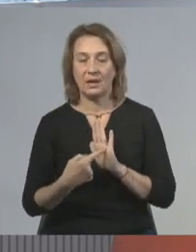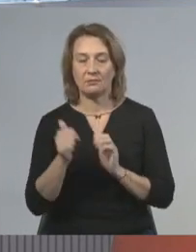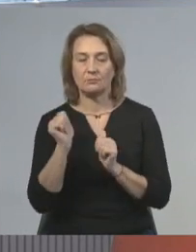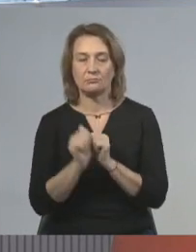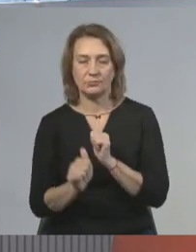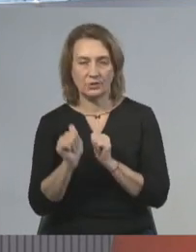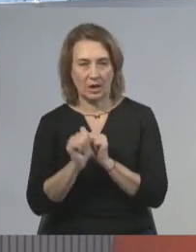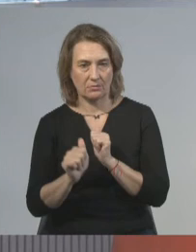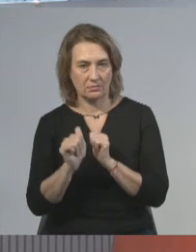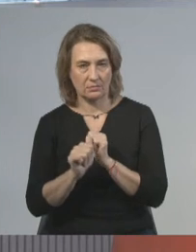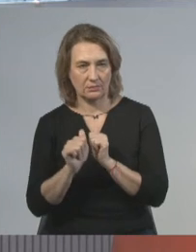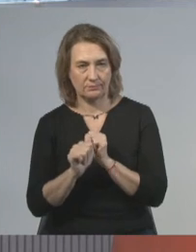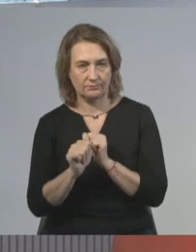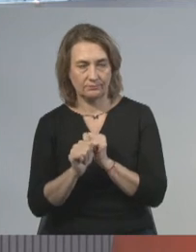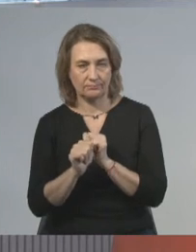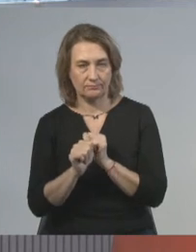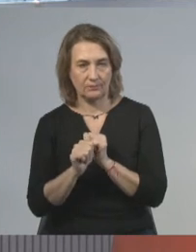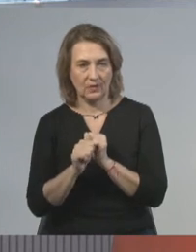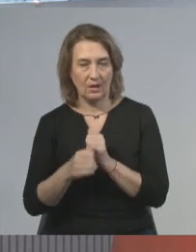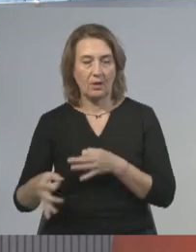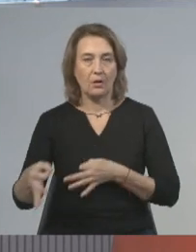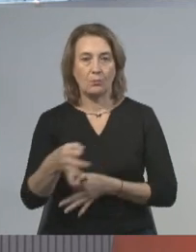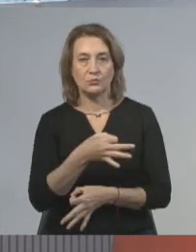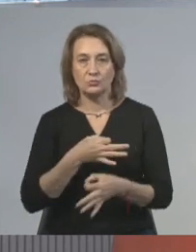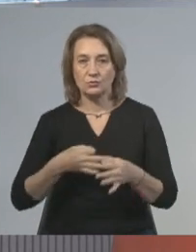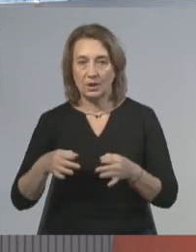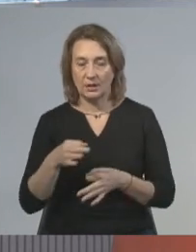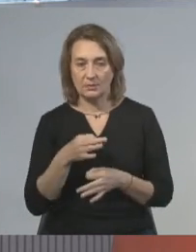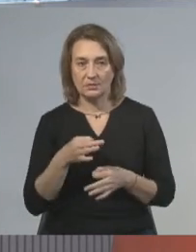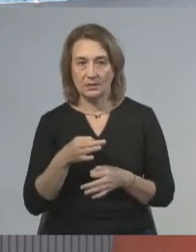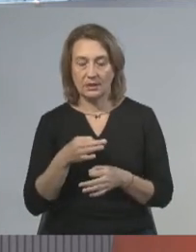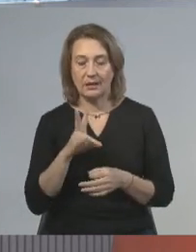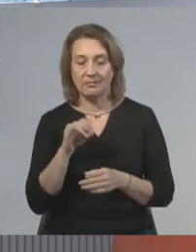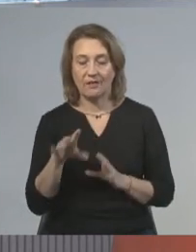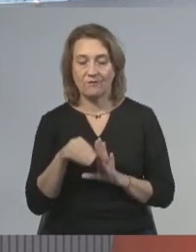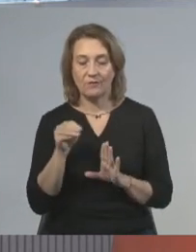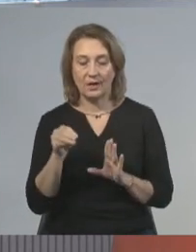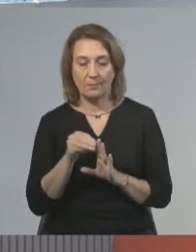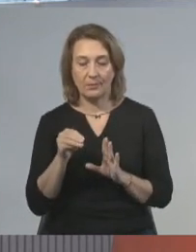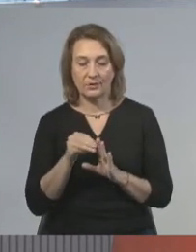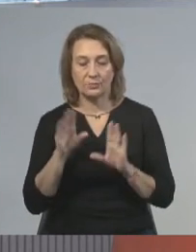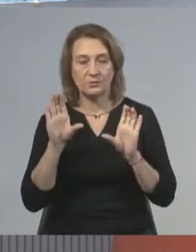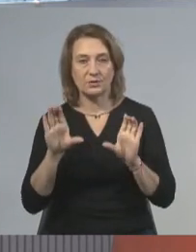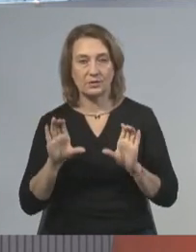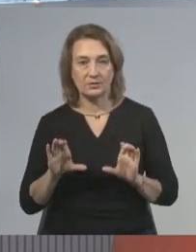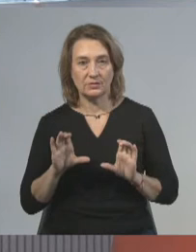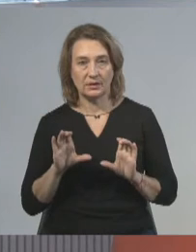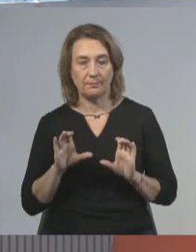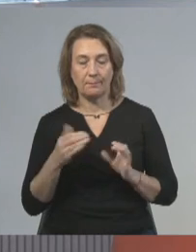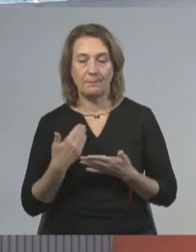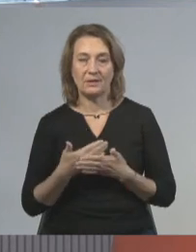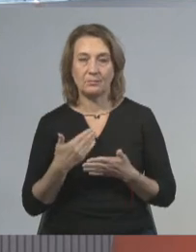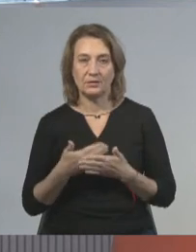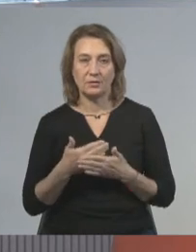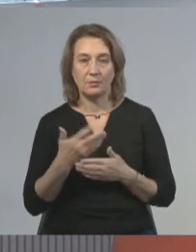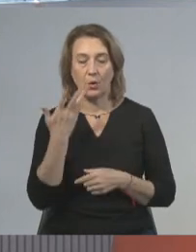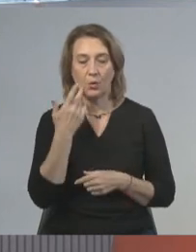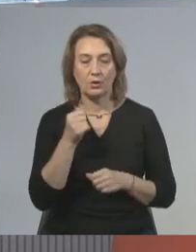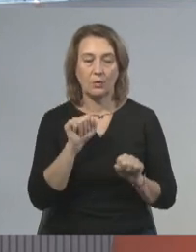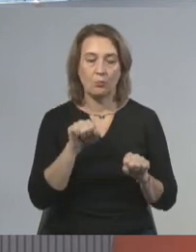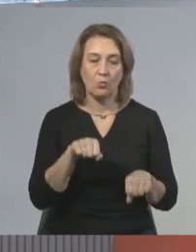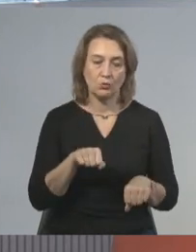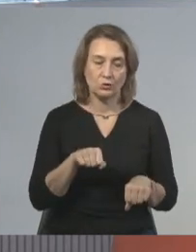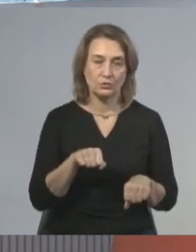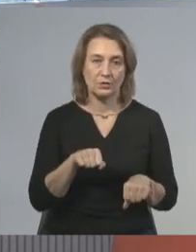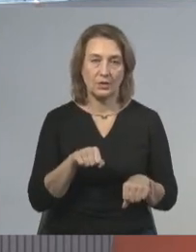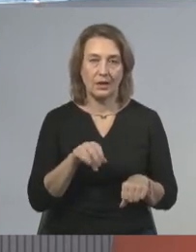this question is often raised and really the electoral legislation foresees not so many cases when it